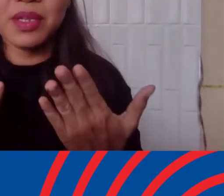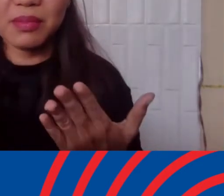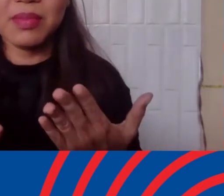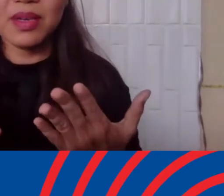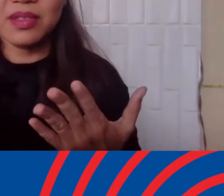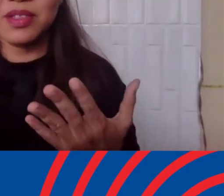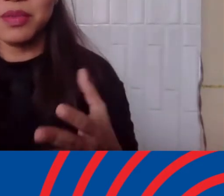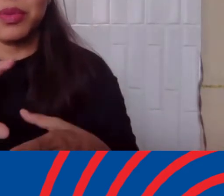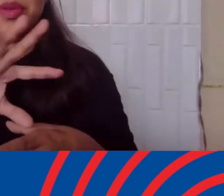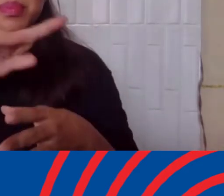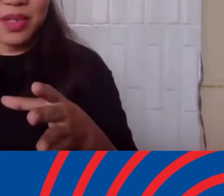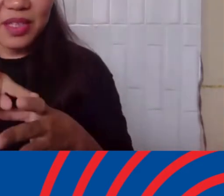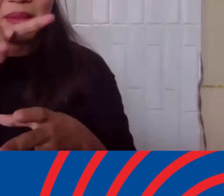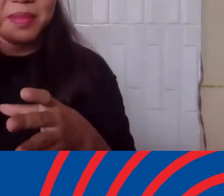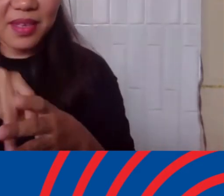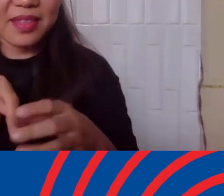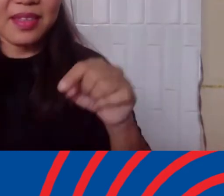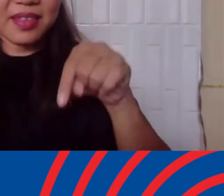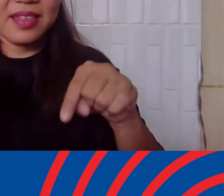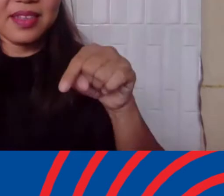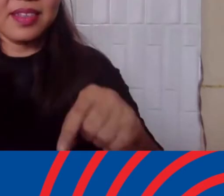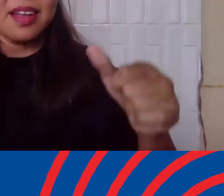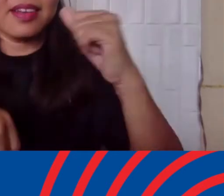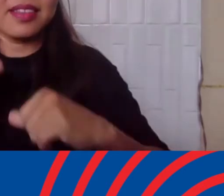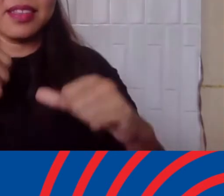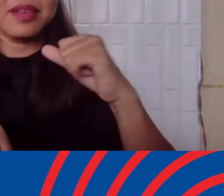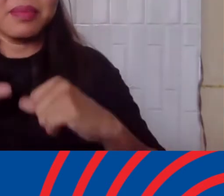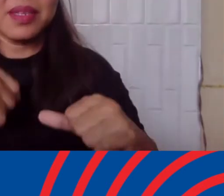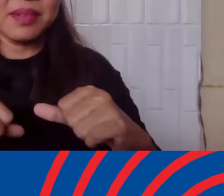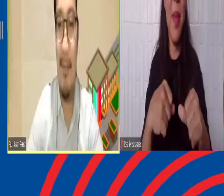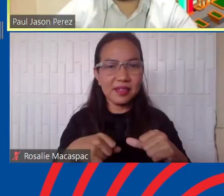that short activity. I appreciate it.